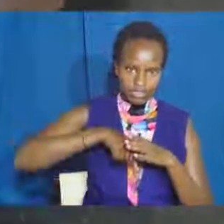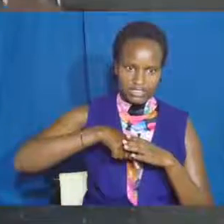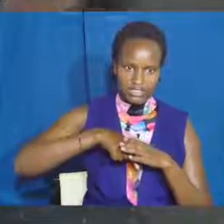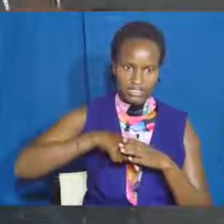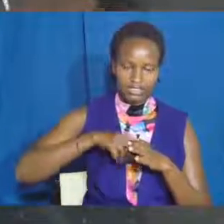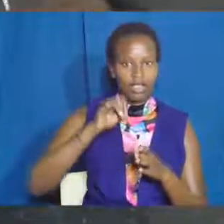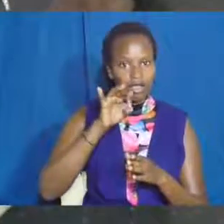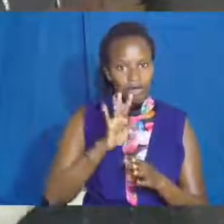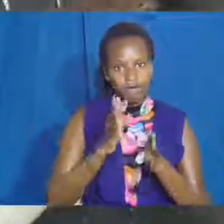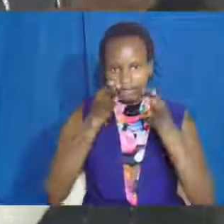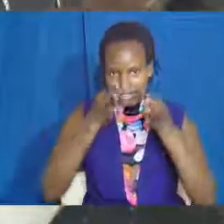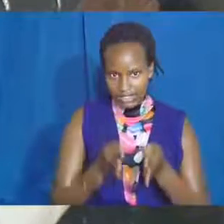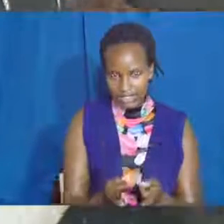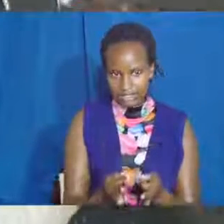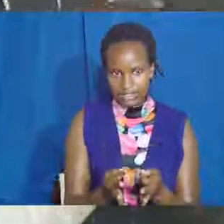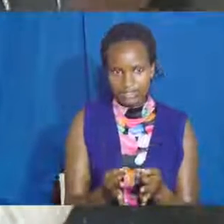of